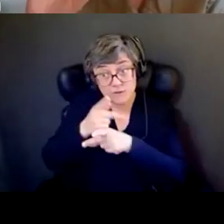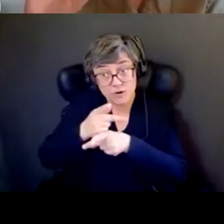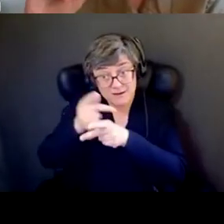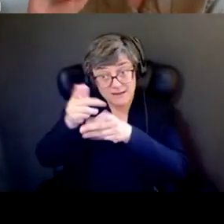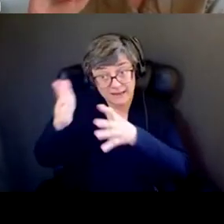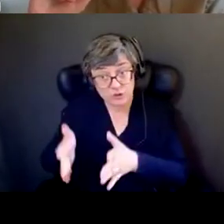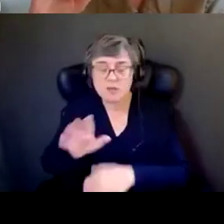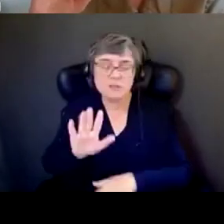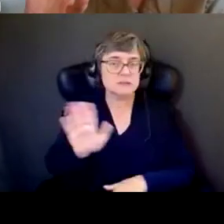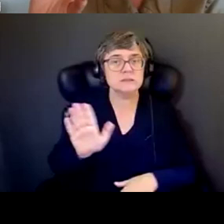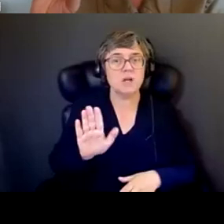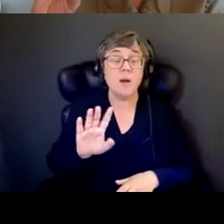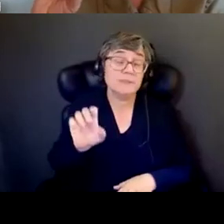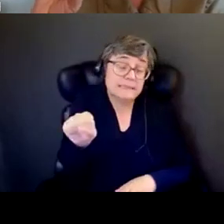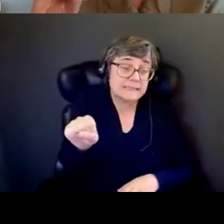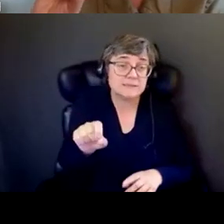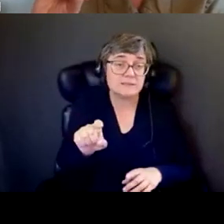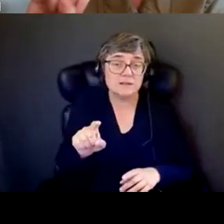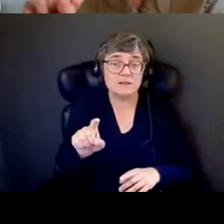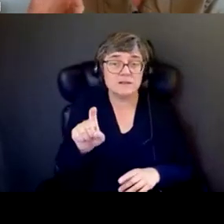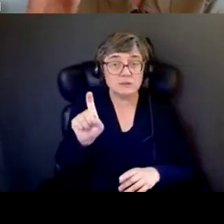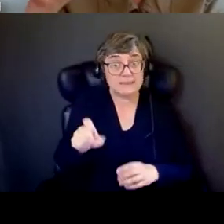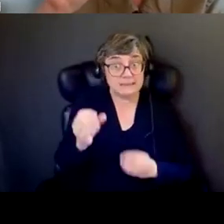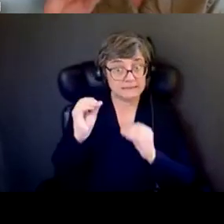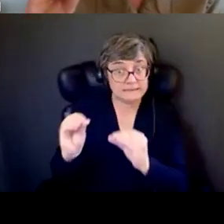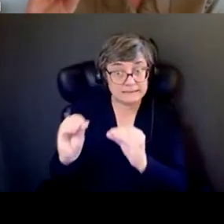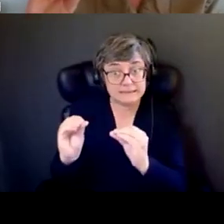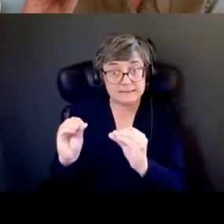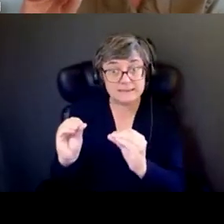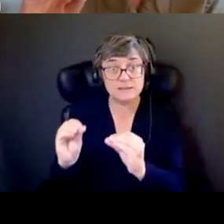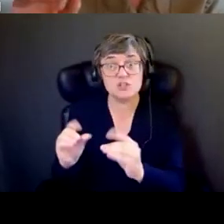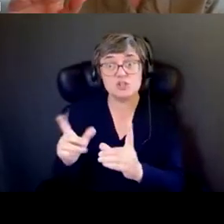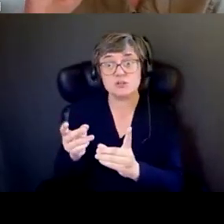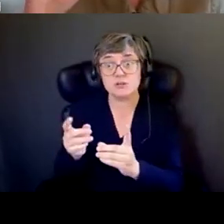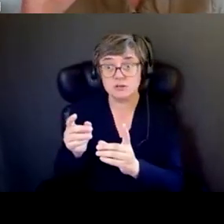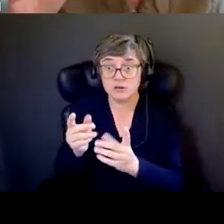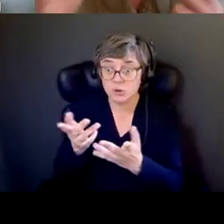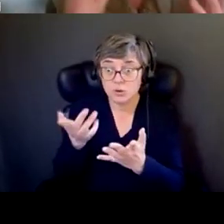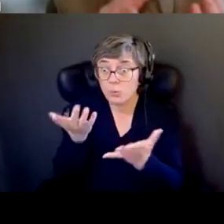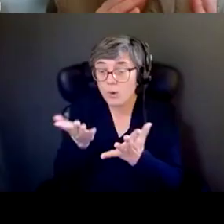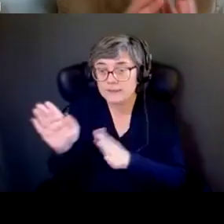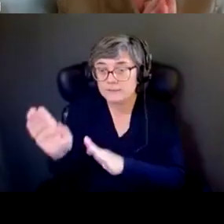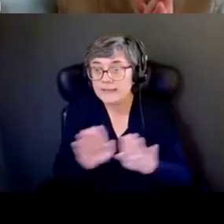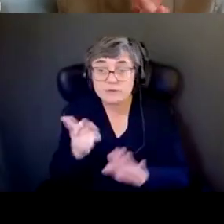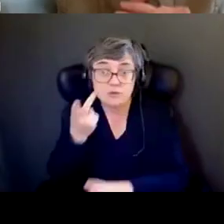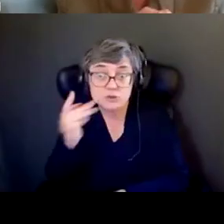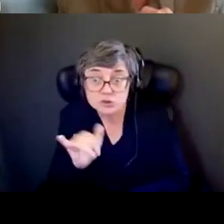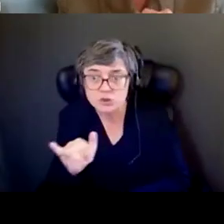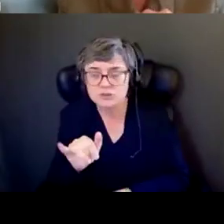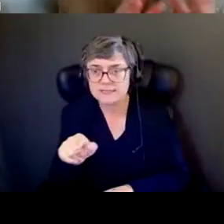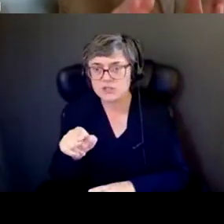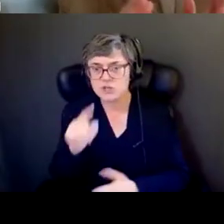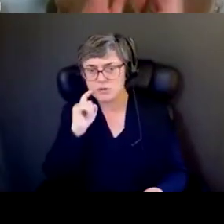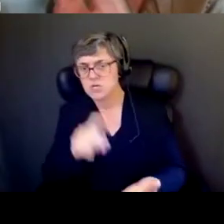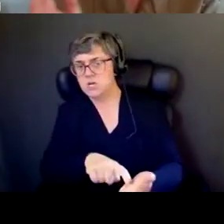most impactful thing that we could do to help them to understand what these behaviors are, what they may need to recognize as warning